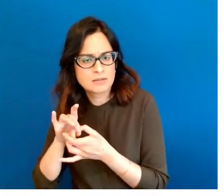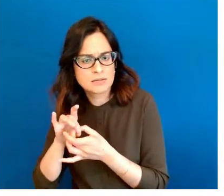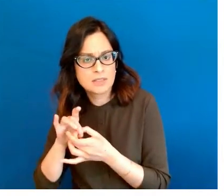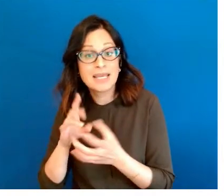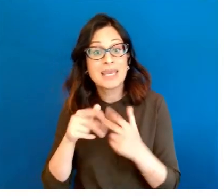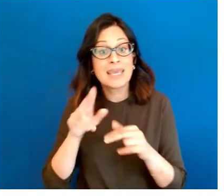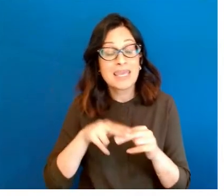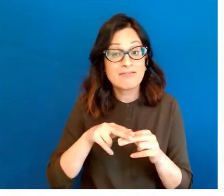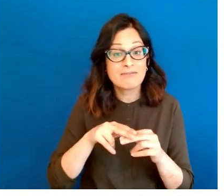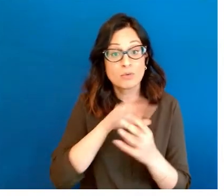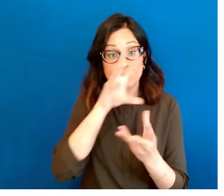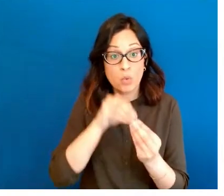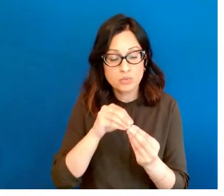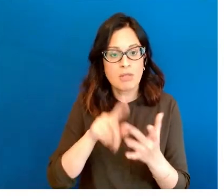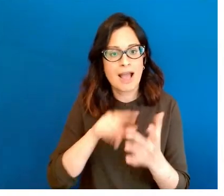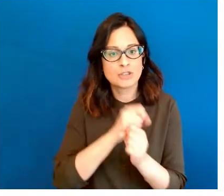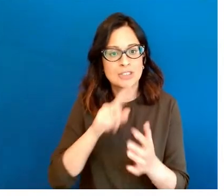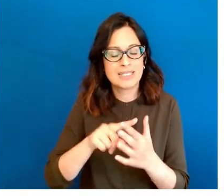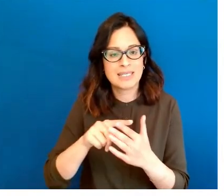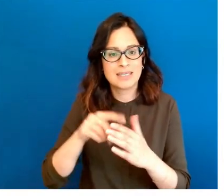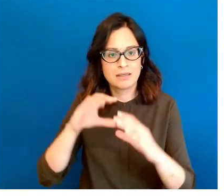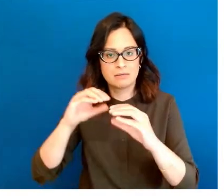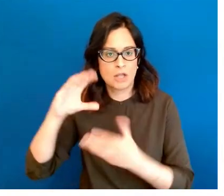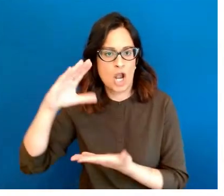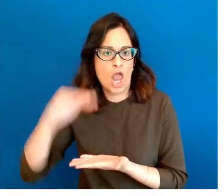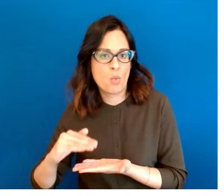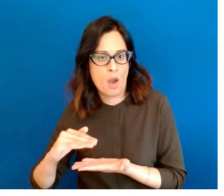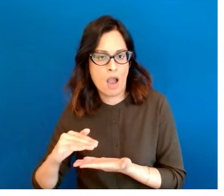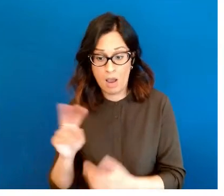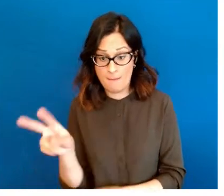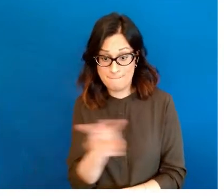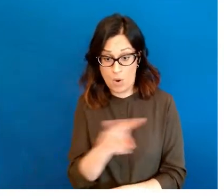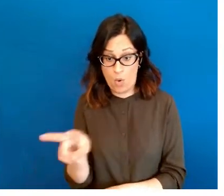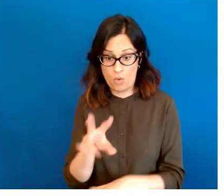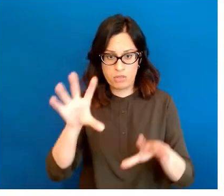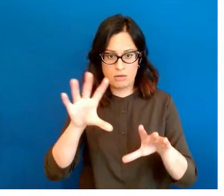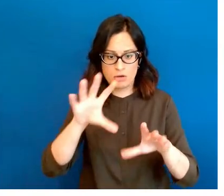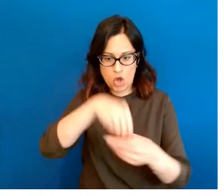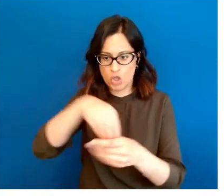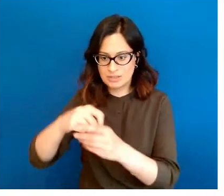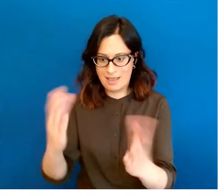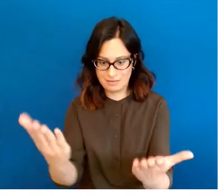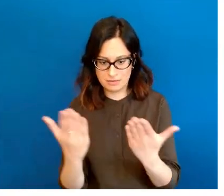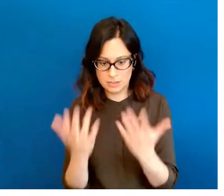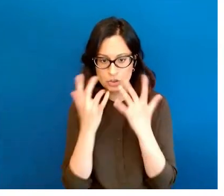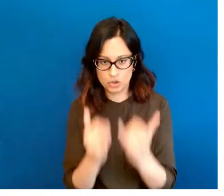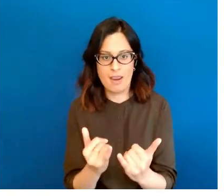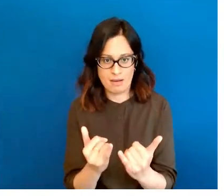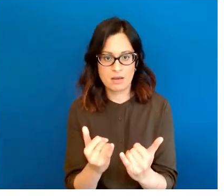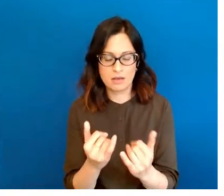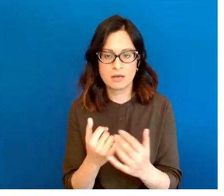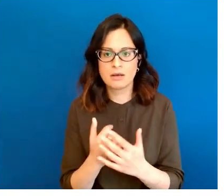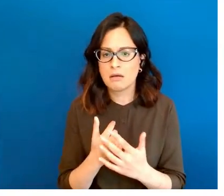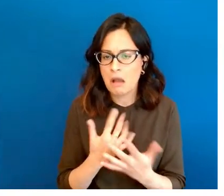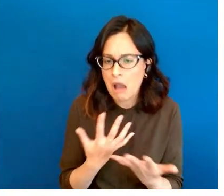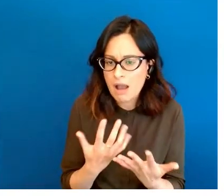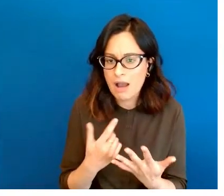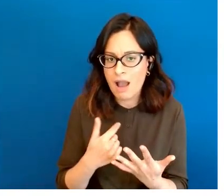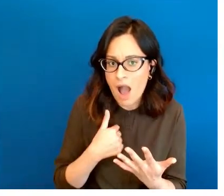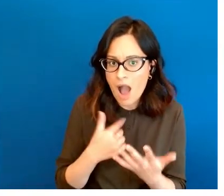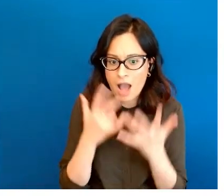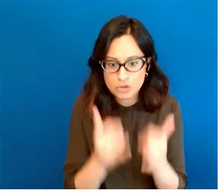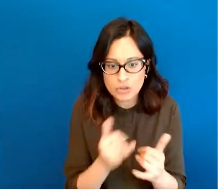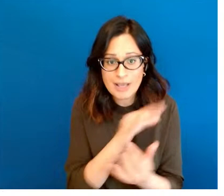lower. So you've got to look at the two of them in context. But you know, I look at the total IgE,